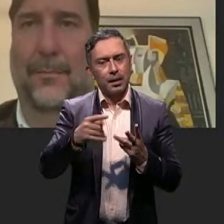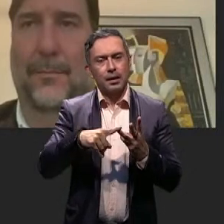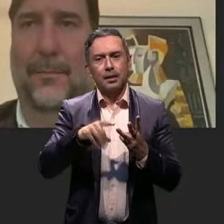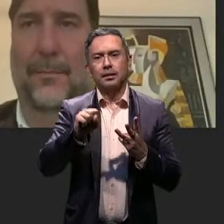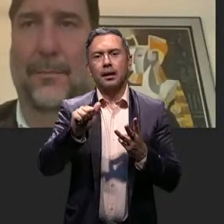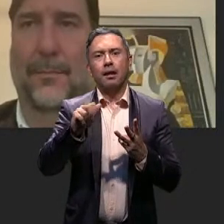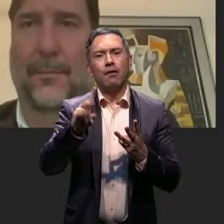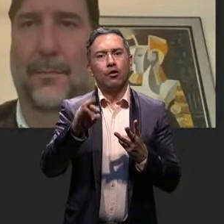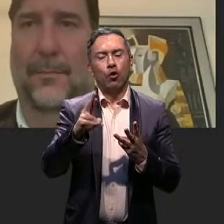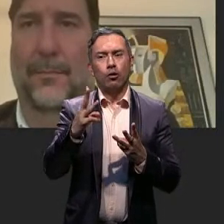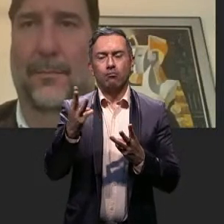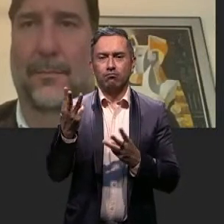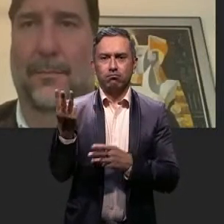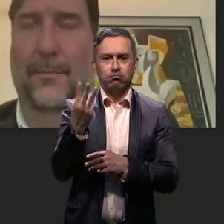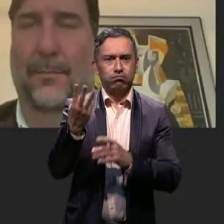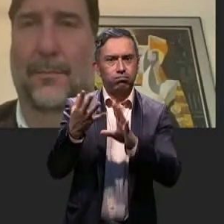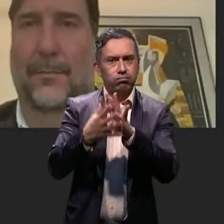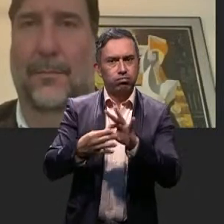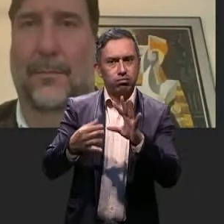Tammy, Salvador, and Gerardo.